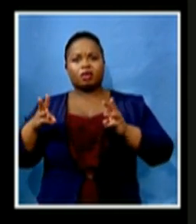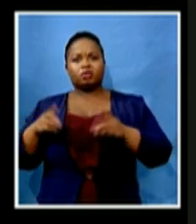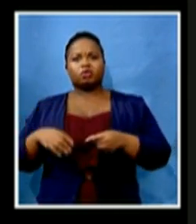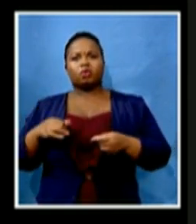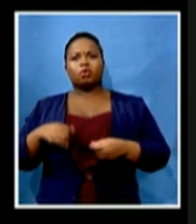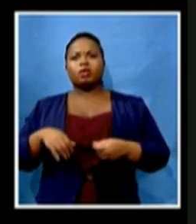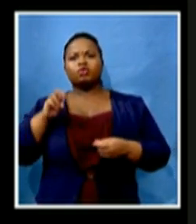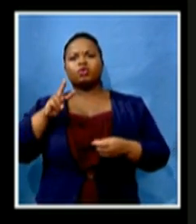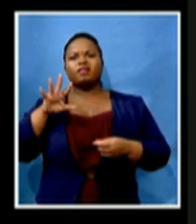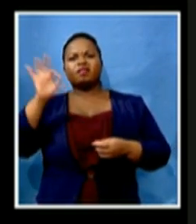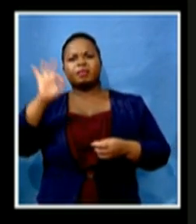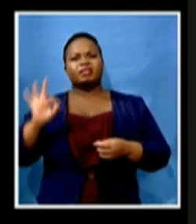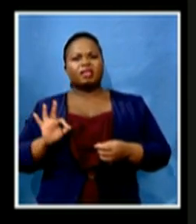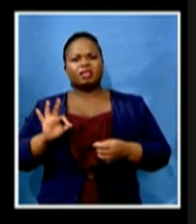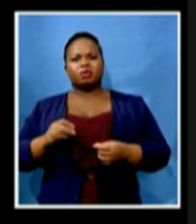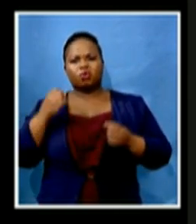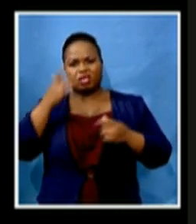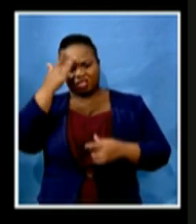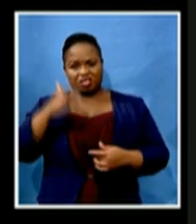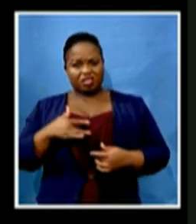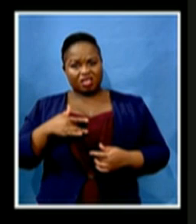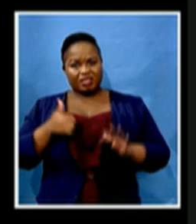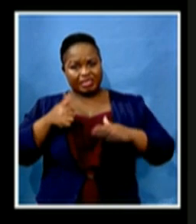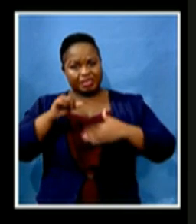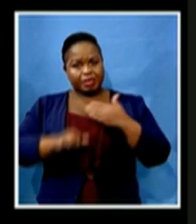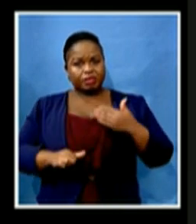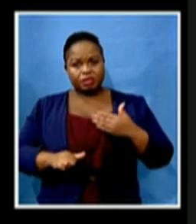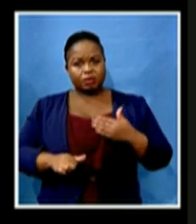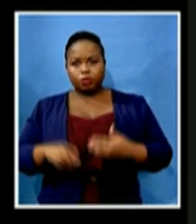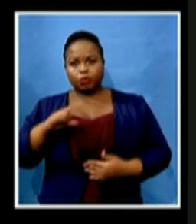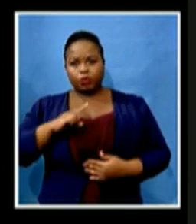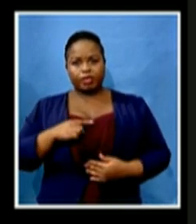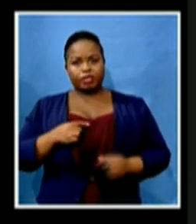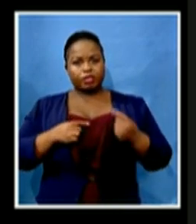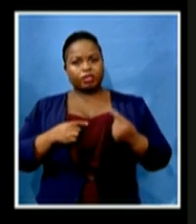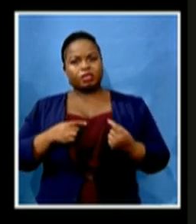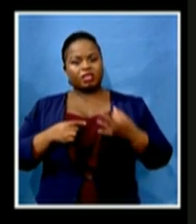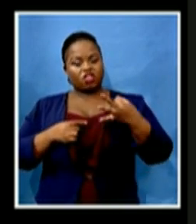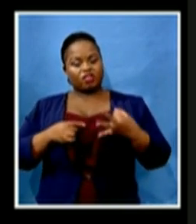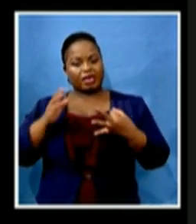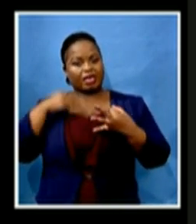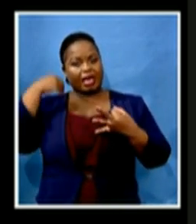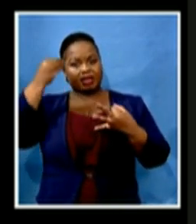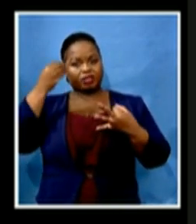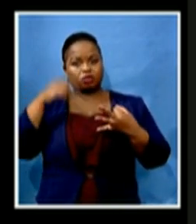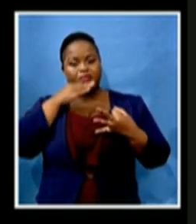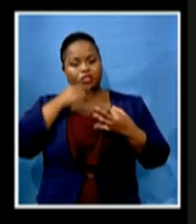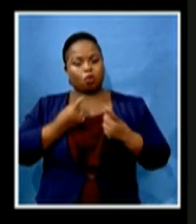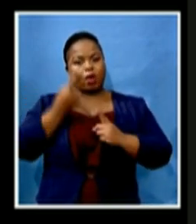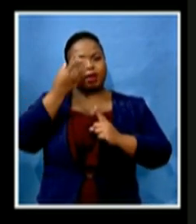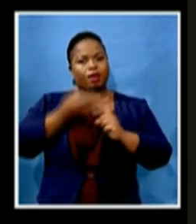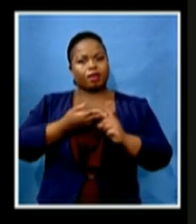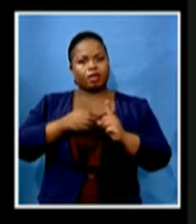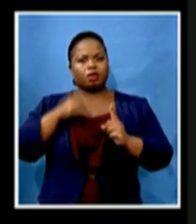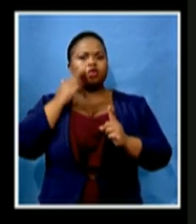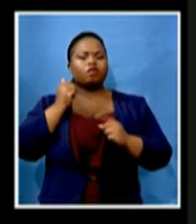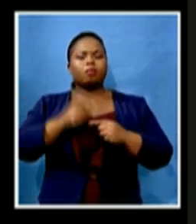kids, that's like 1 in 3 adults by November. Is that seen anywhere else? Thank you.